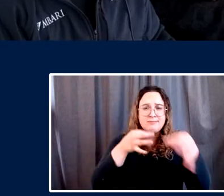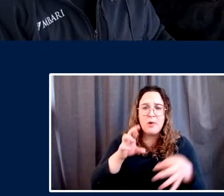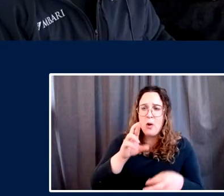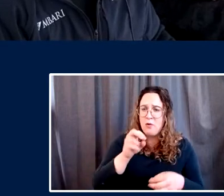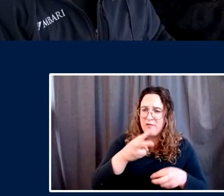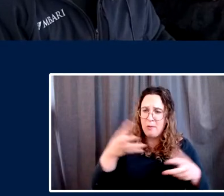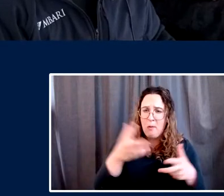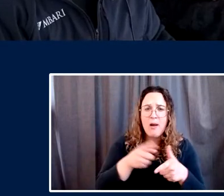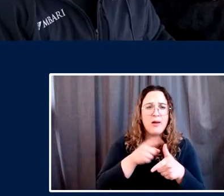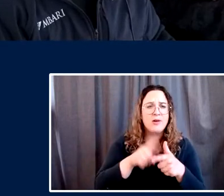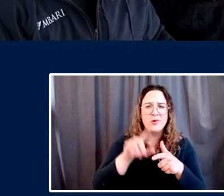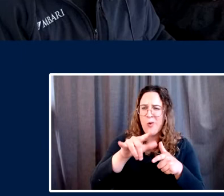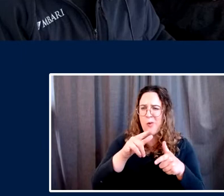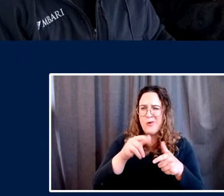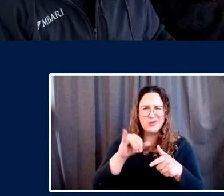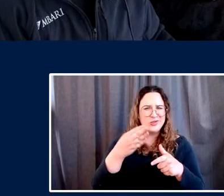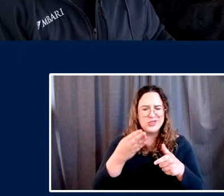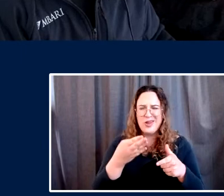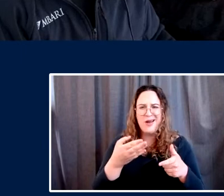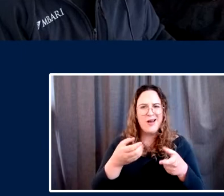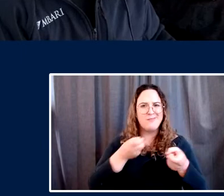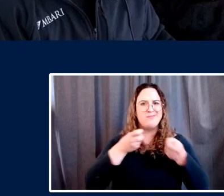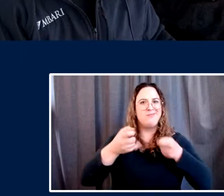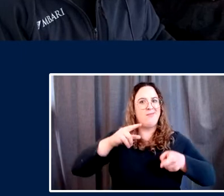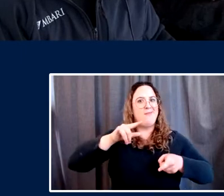and how you entered this field?